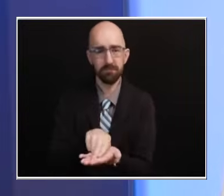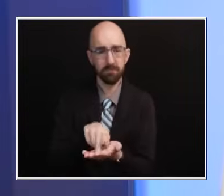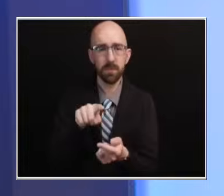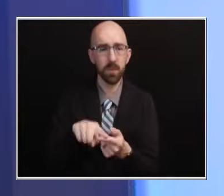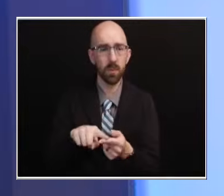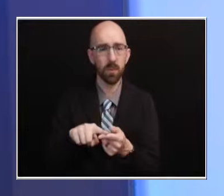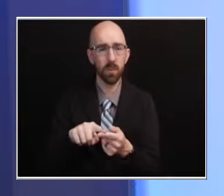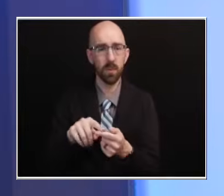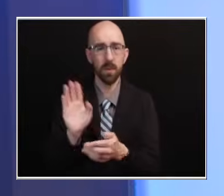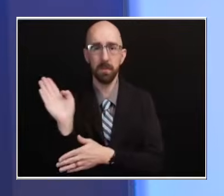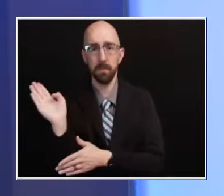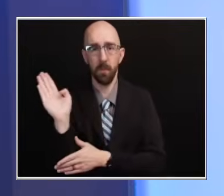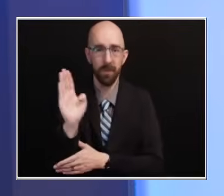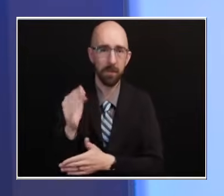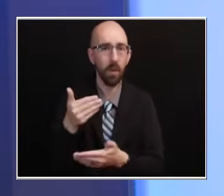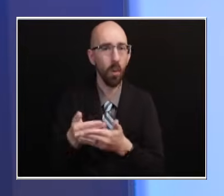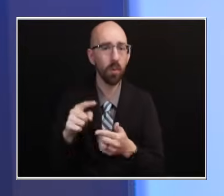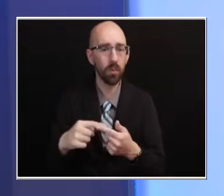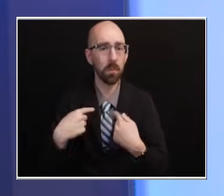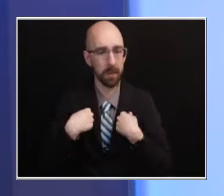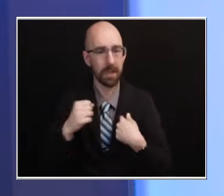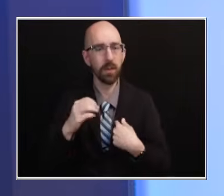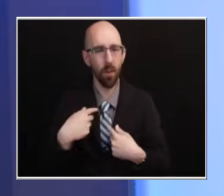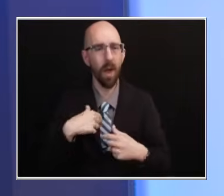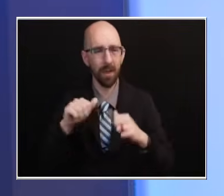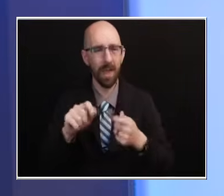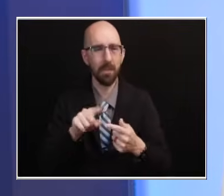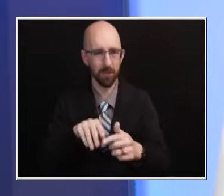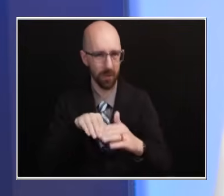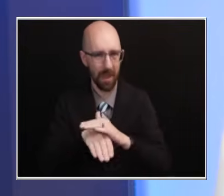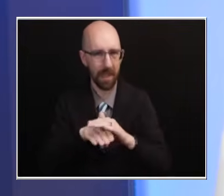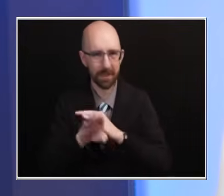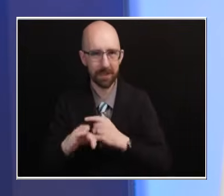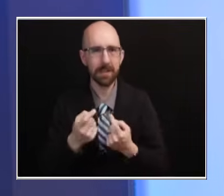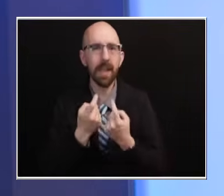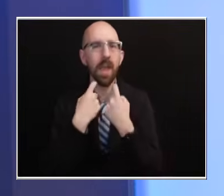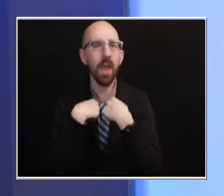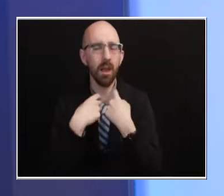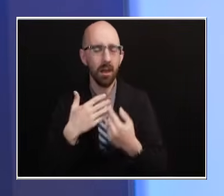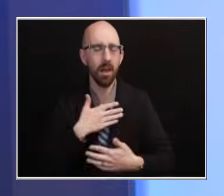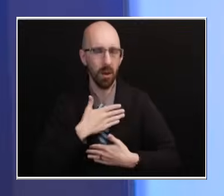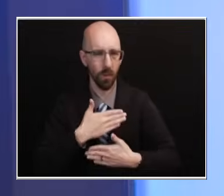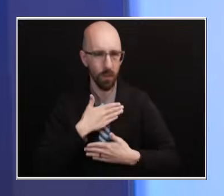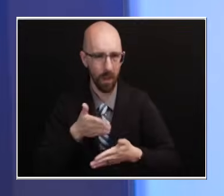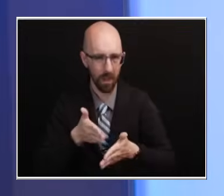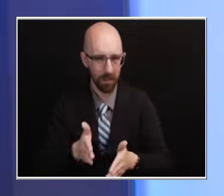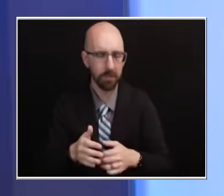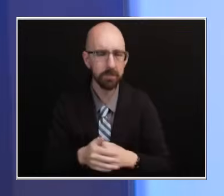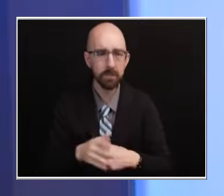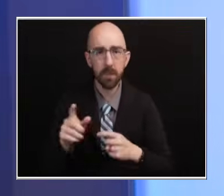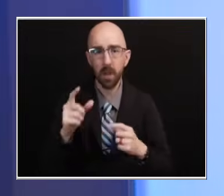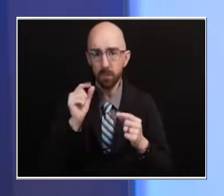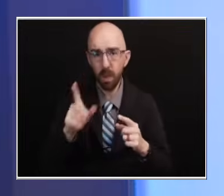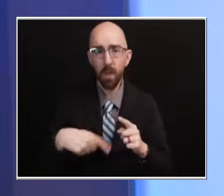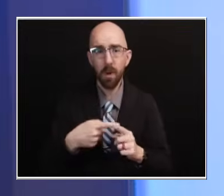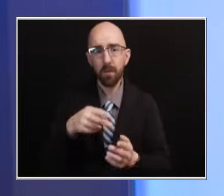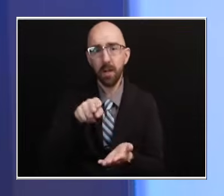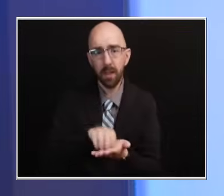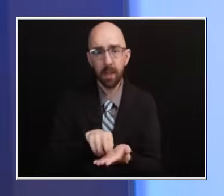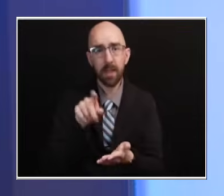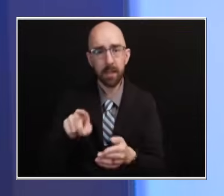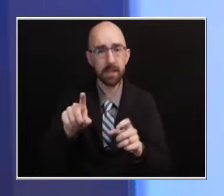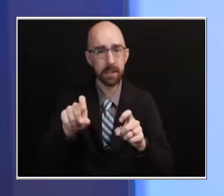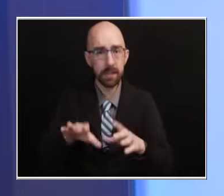bed closer to me so that I was able to access his airway. I was surprised when we laid him flat that his exam improved. He opened